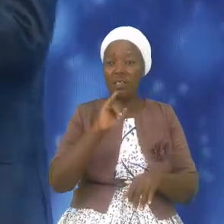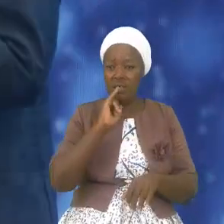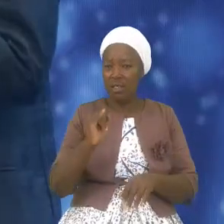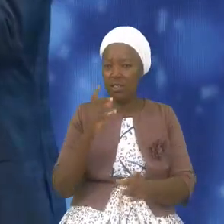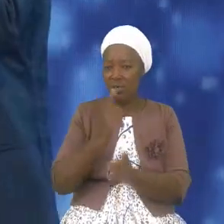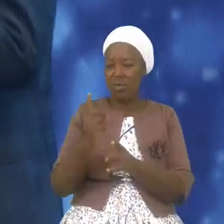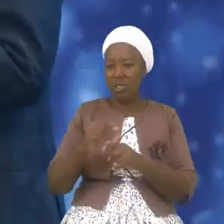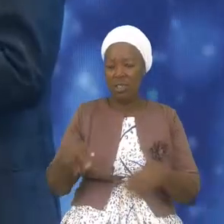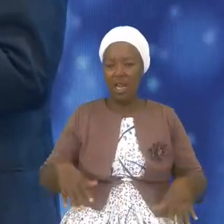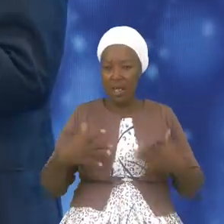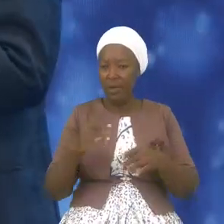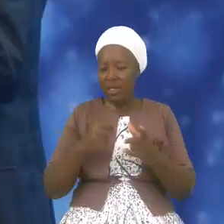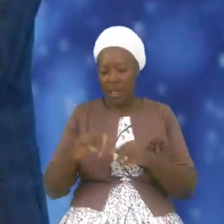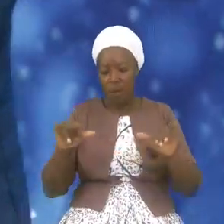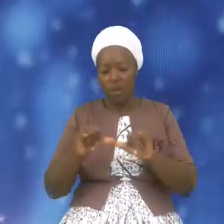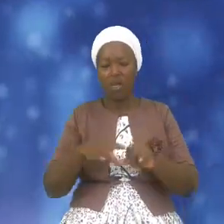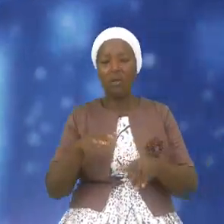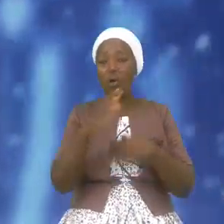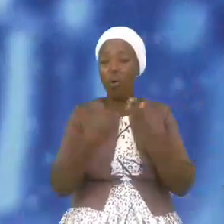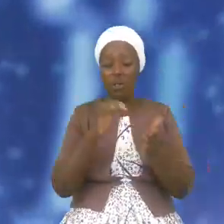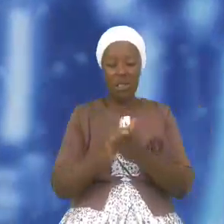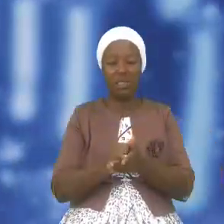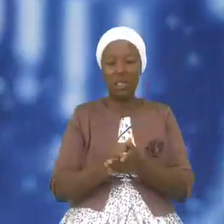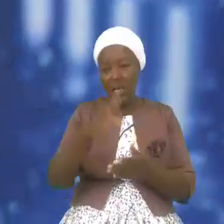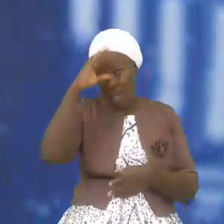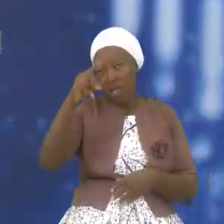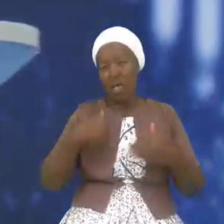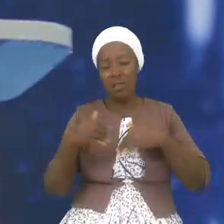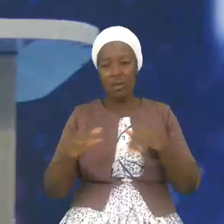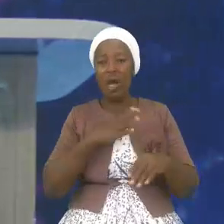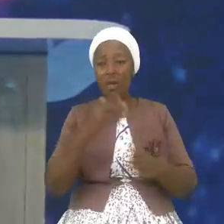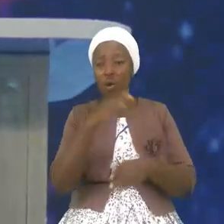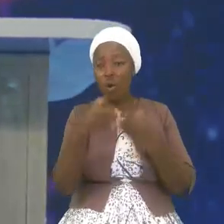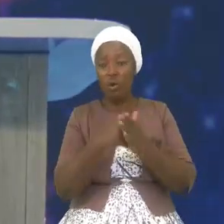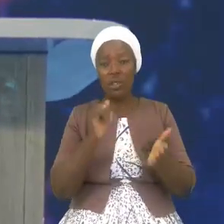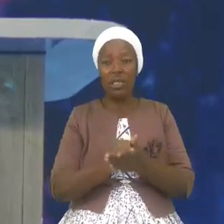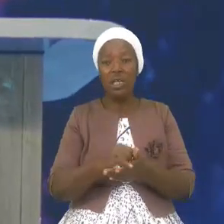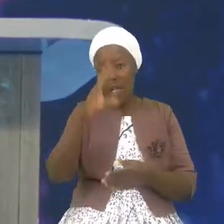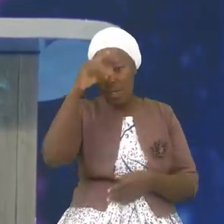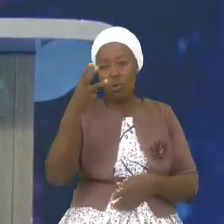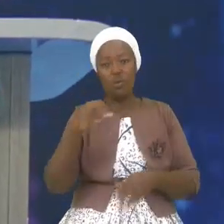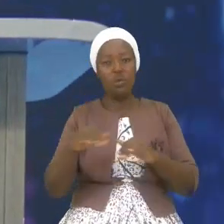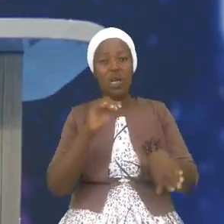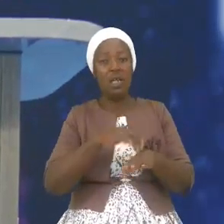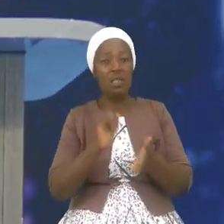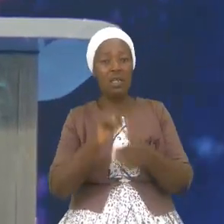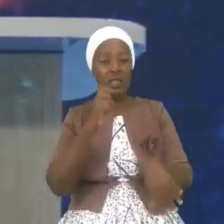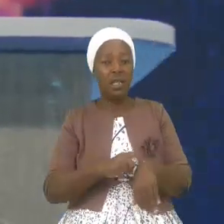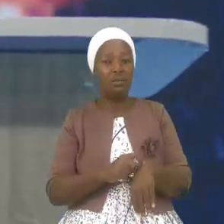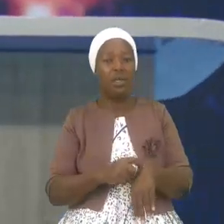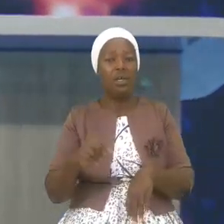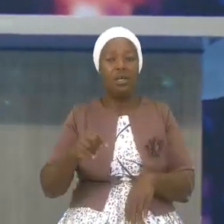and all that was doing at that time, it was weighed and found lacking. Weighed